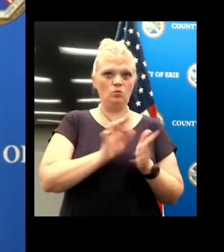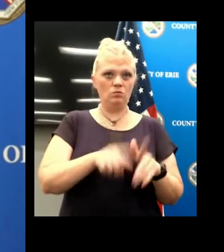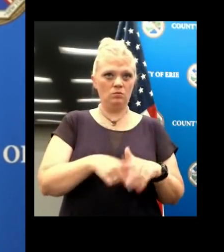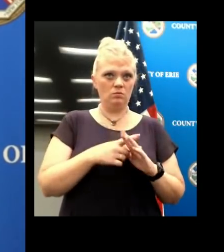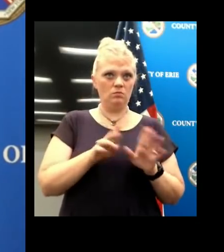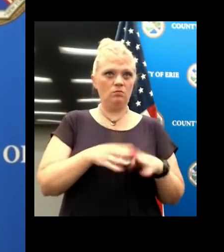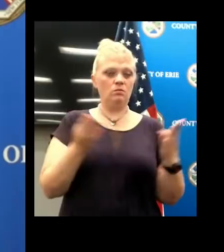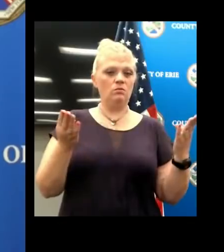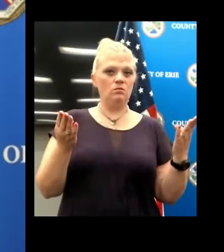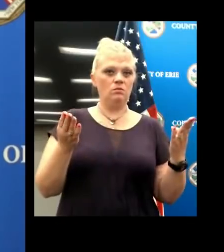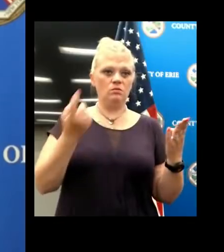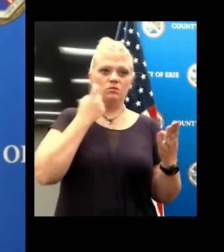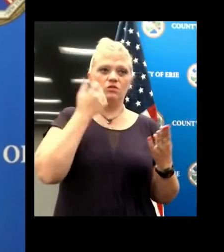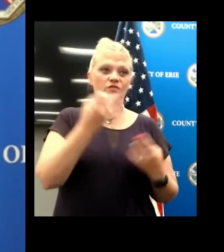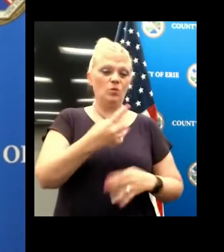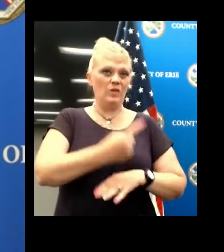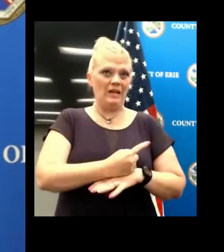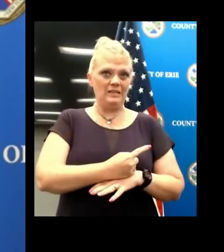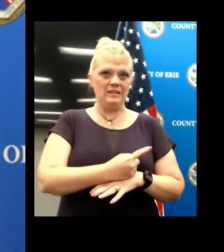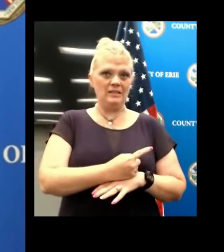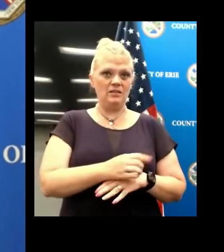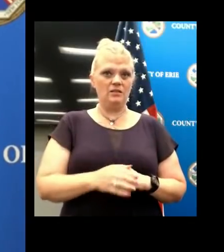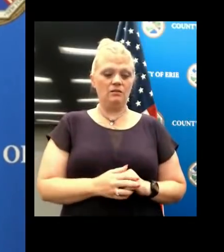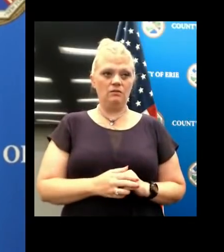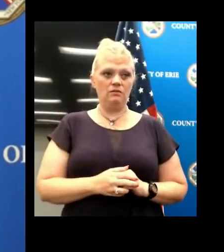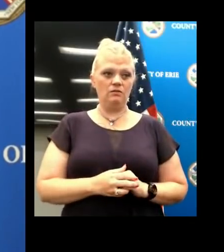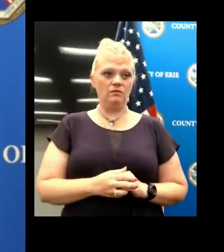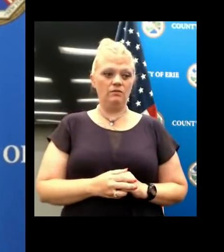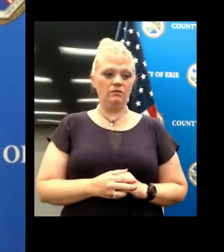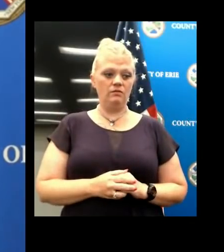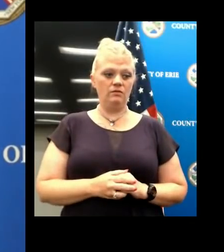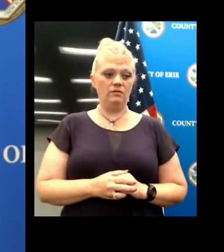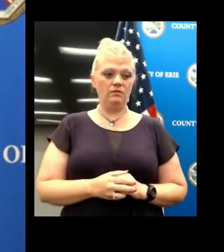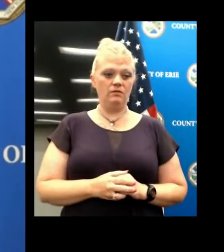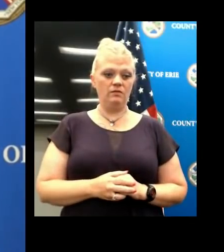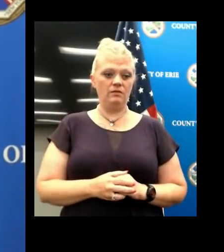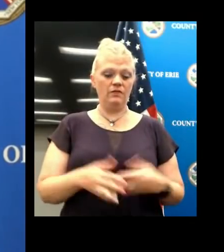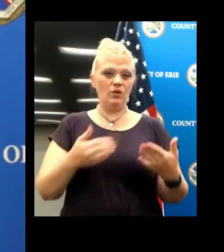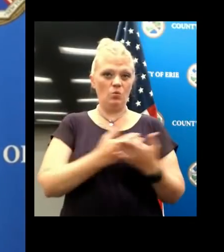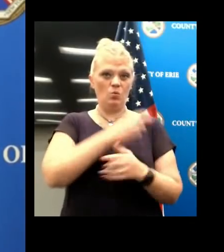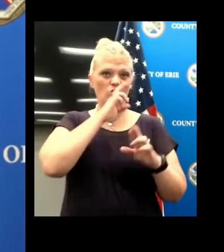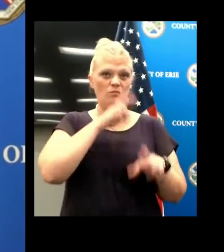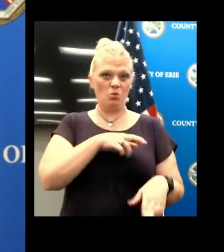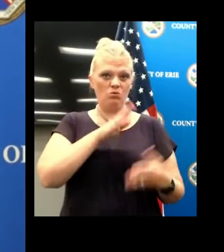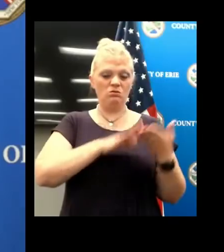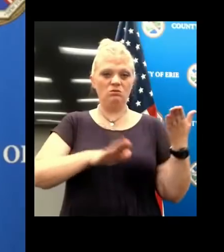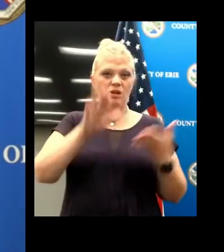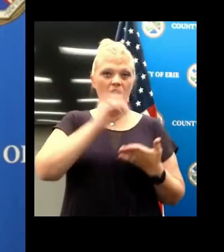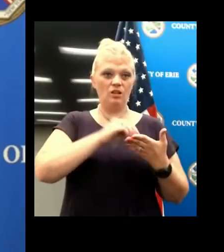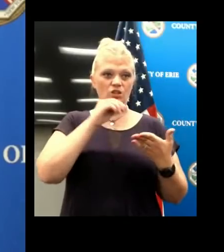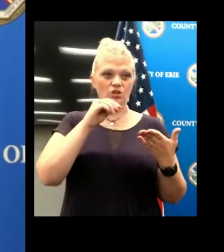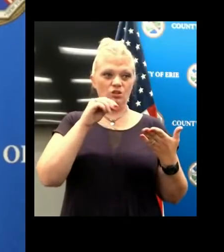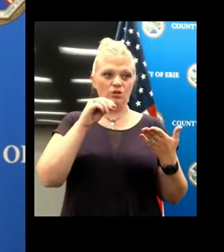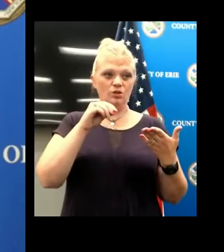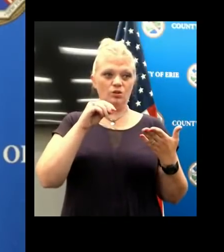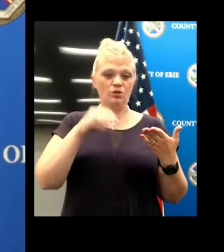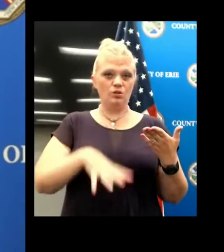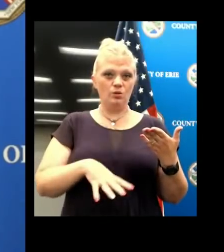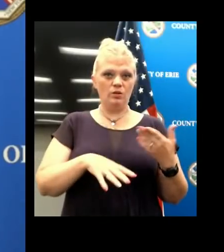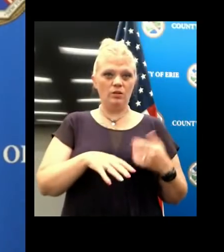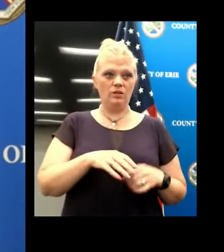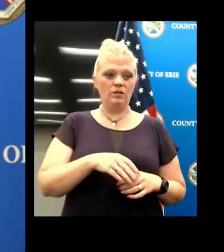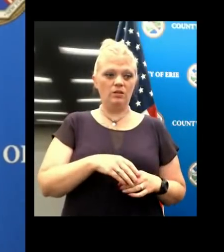mean, just in the past couple days, we've had these new reports of college students with K